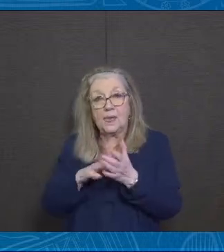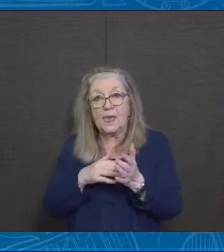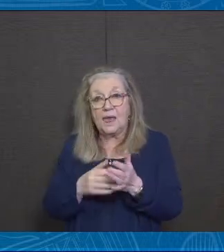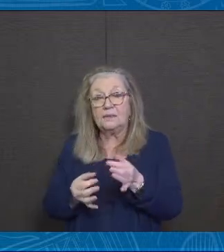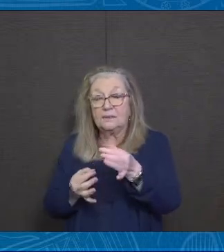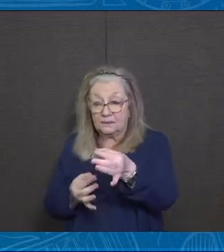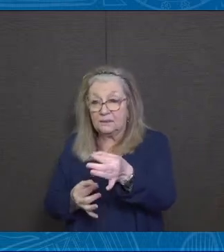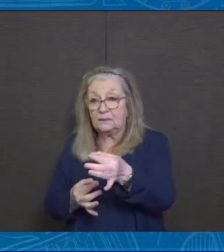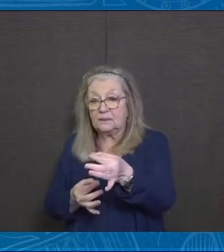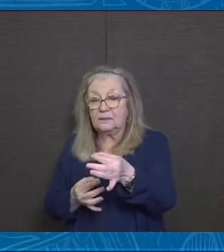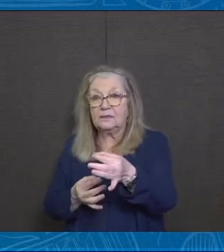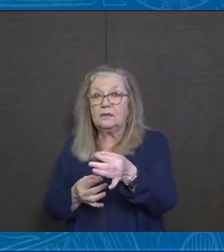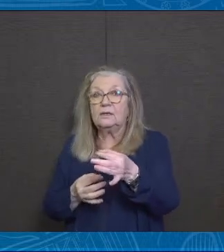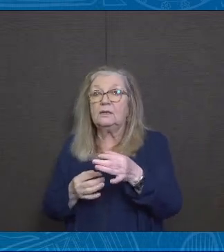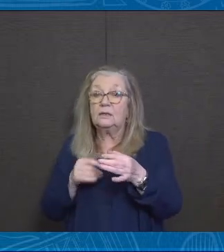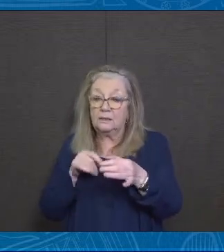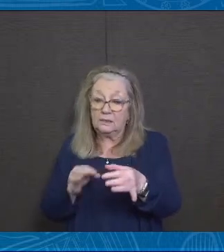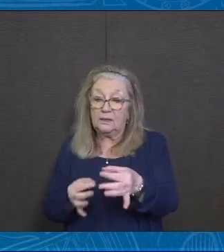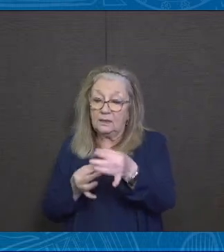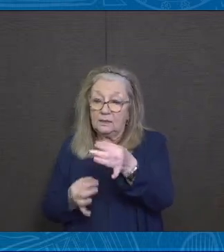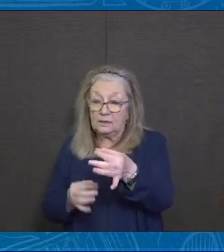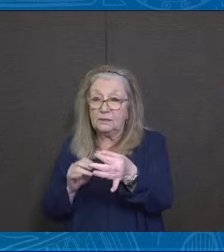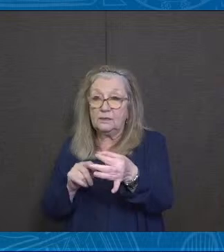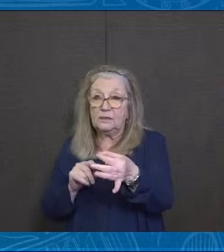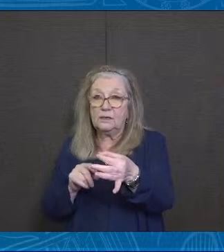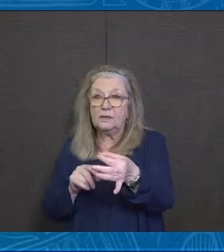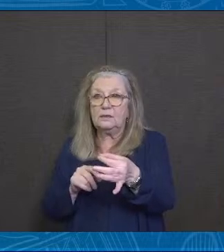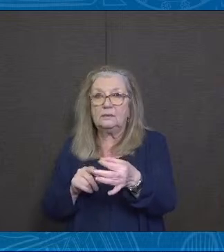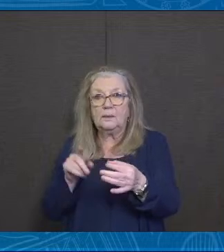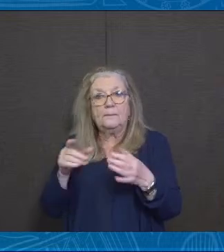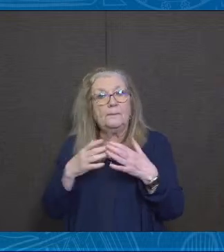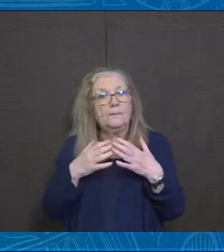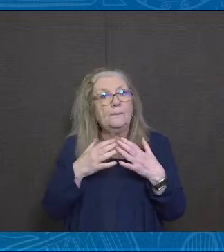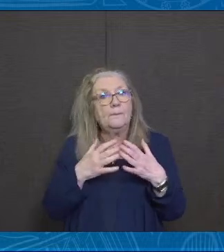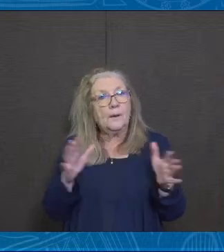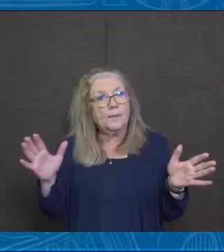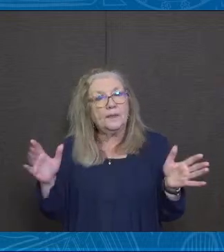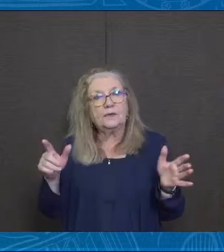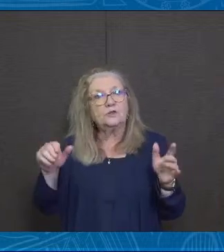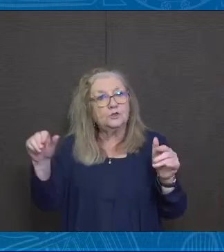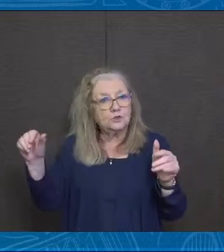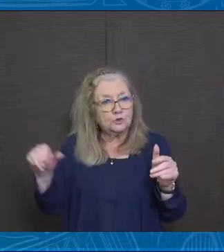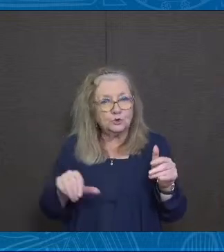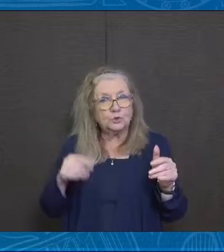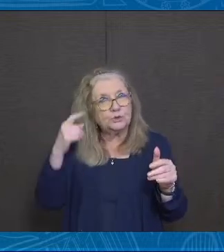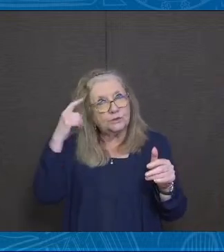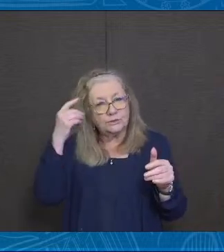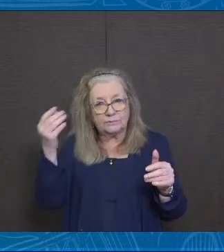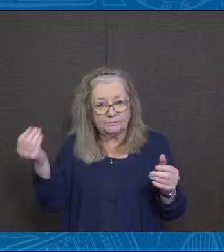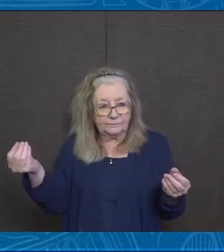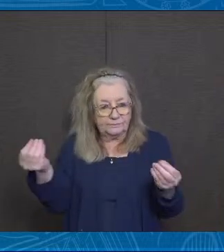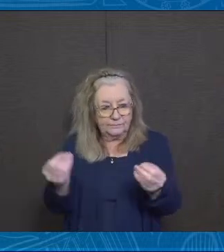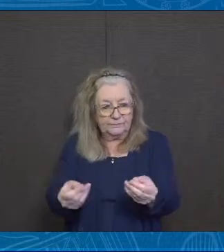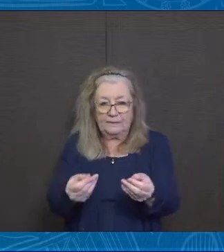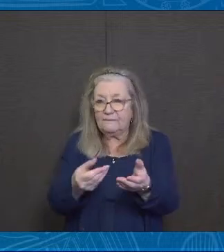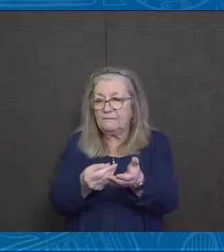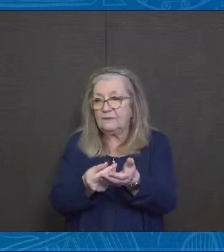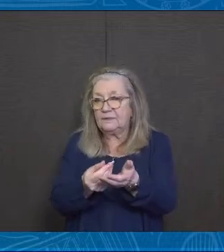Plan, where the public should provide funding